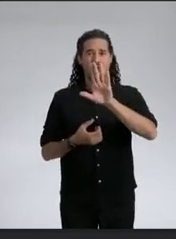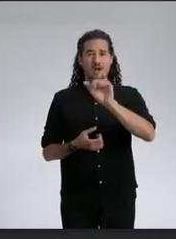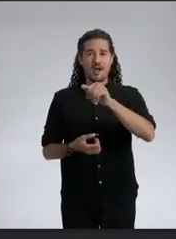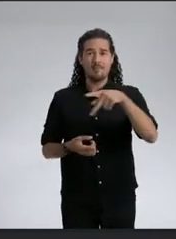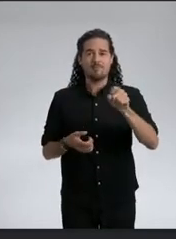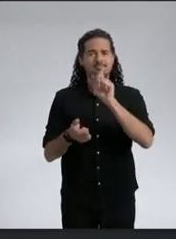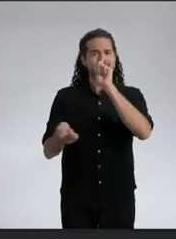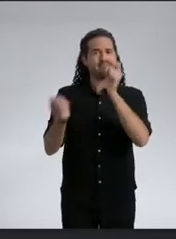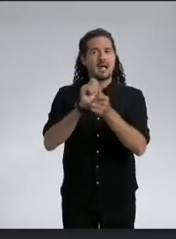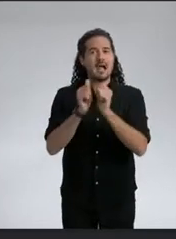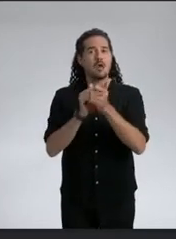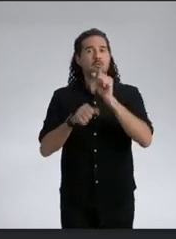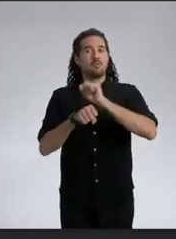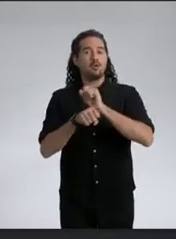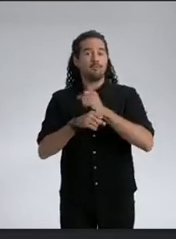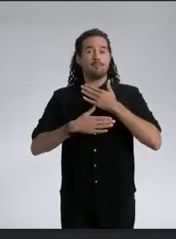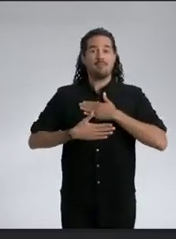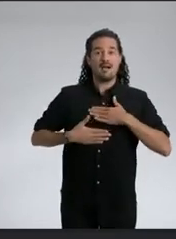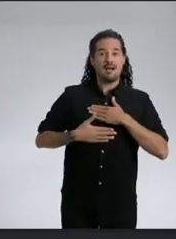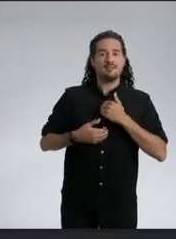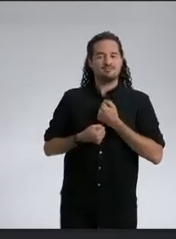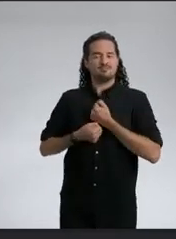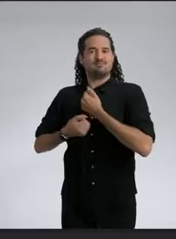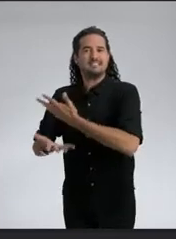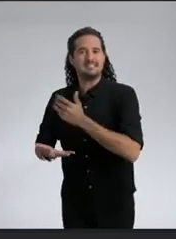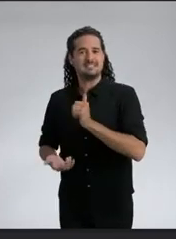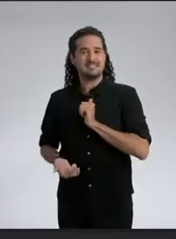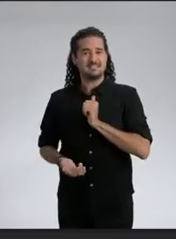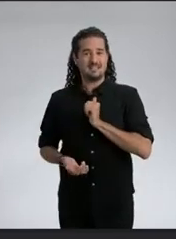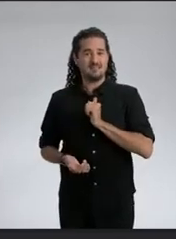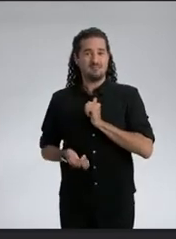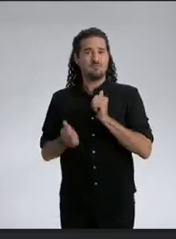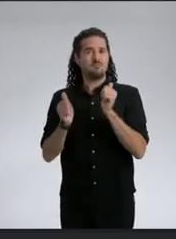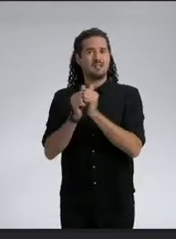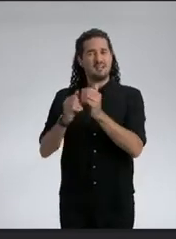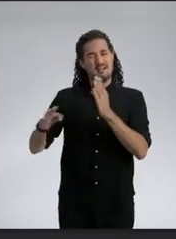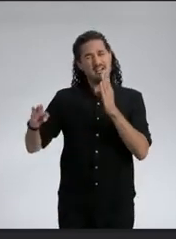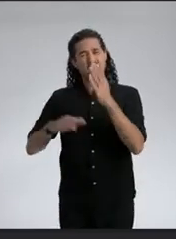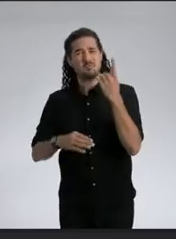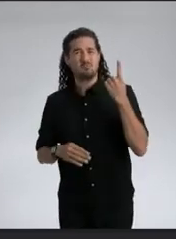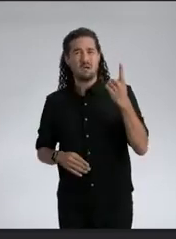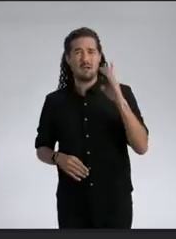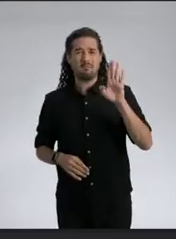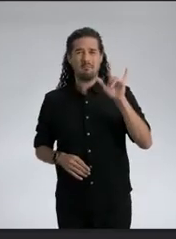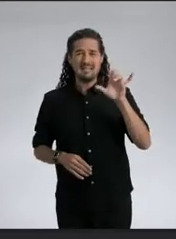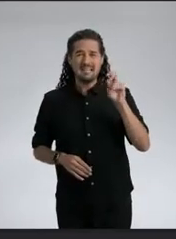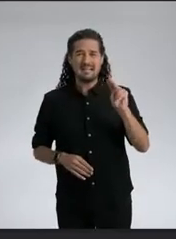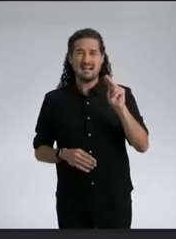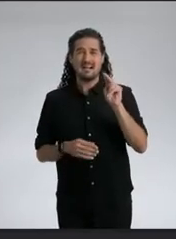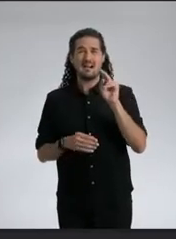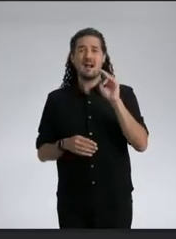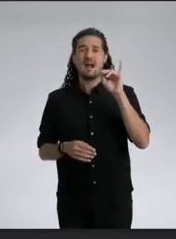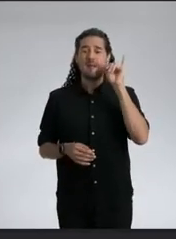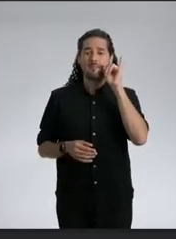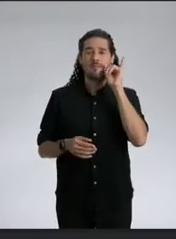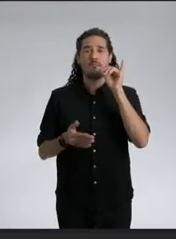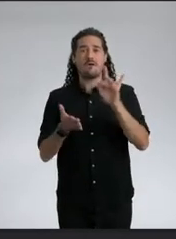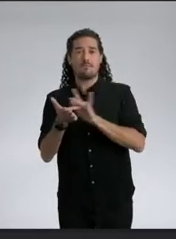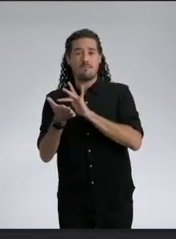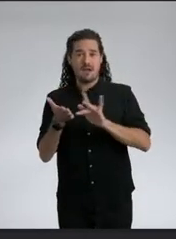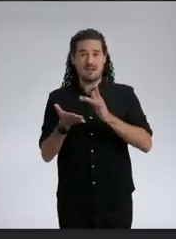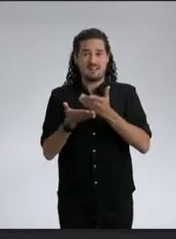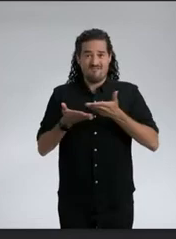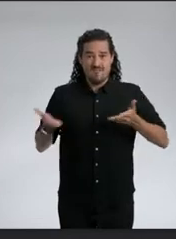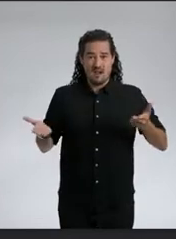play, and express ourselves. With over 1 billion AR-enabled iPhones and iPads around the world today, there's never been a better time to start adding